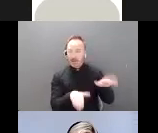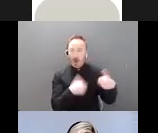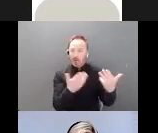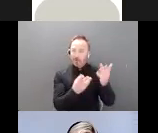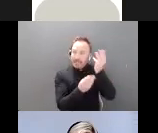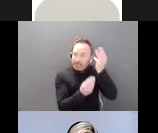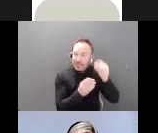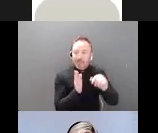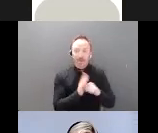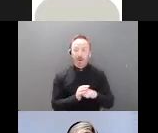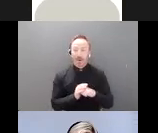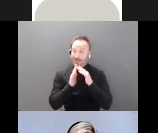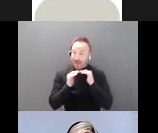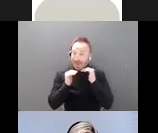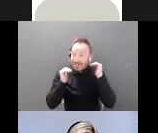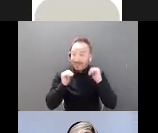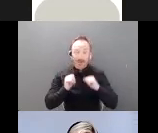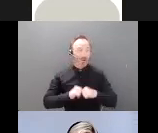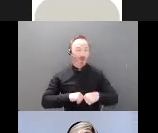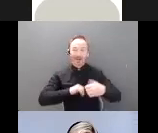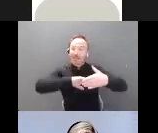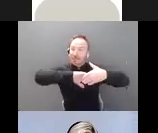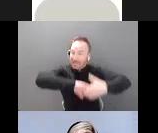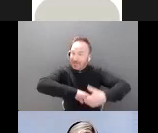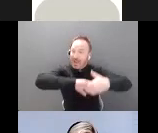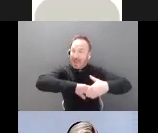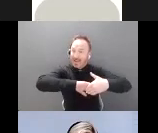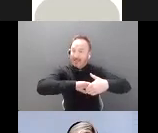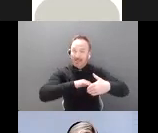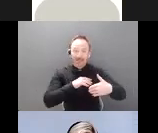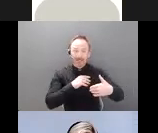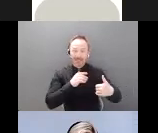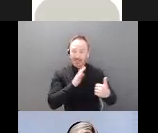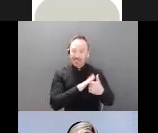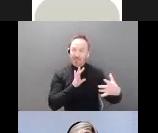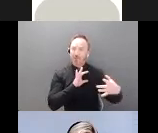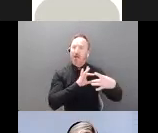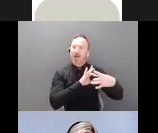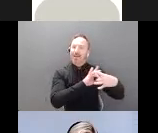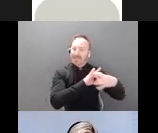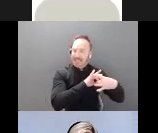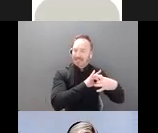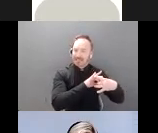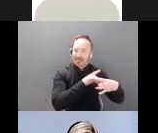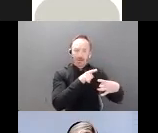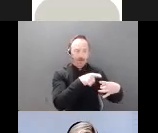and shaking their hand if they would like that. So just to connect with the older person is very